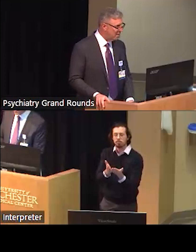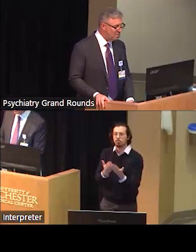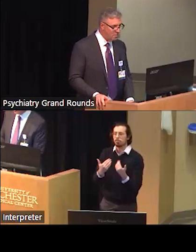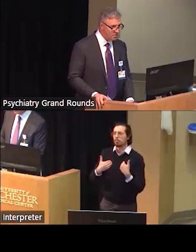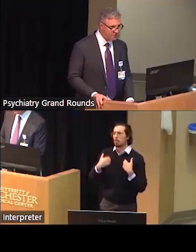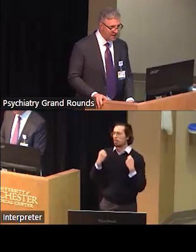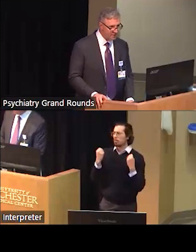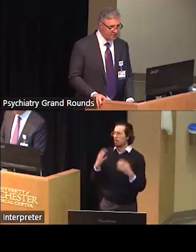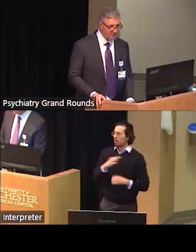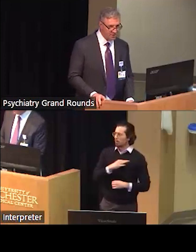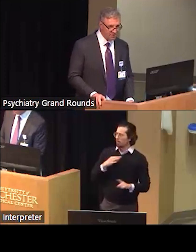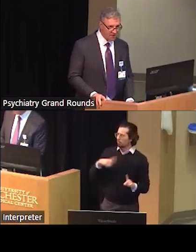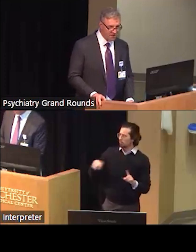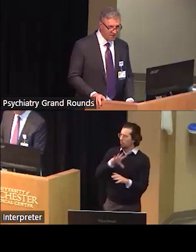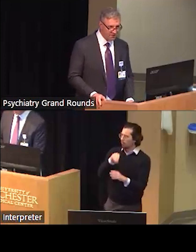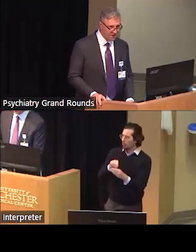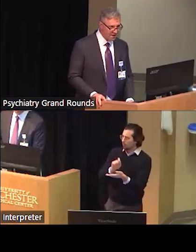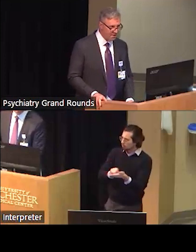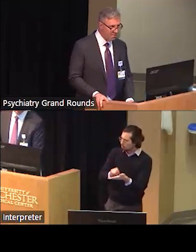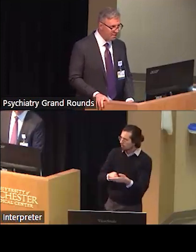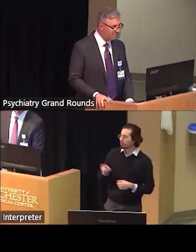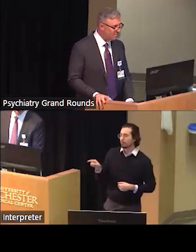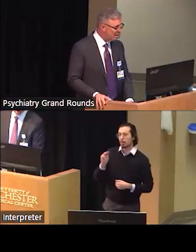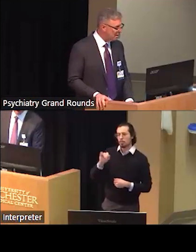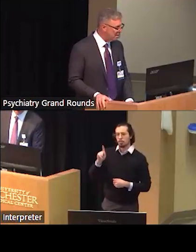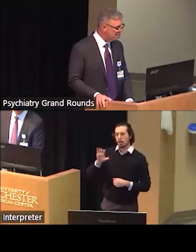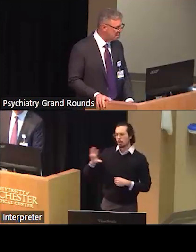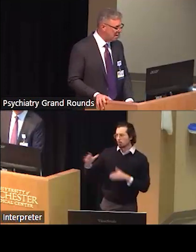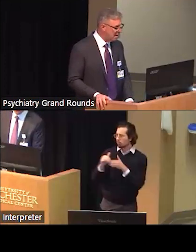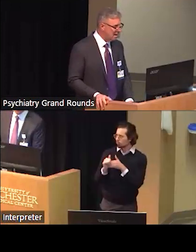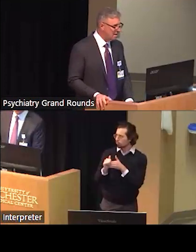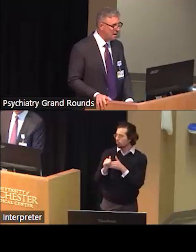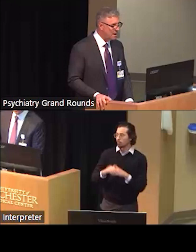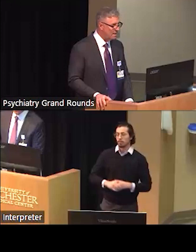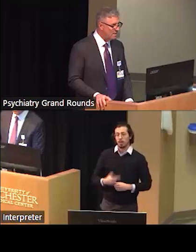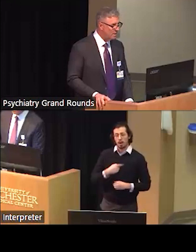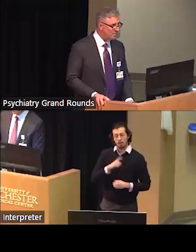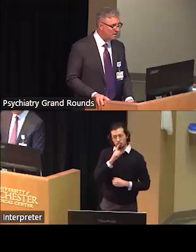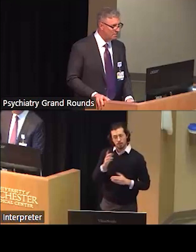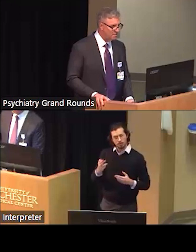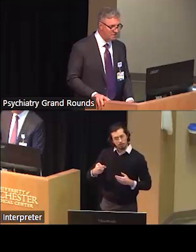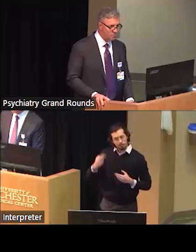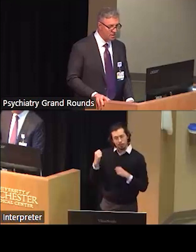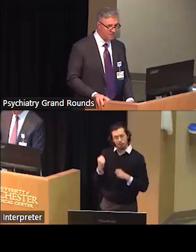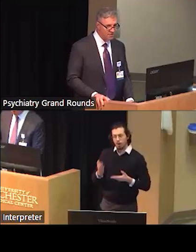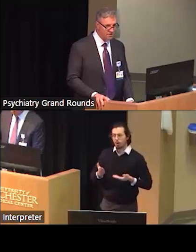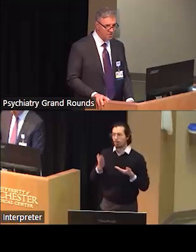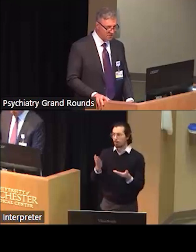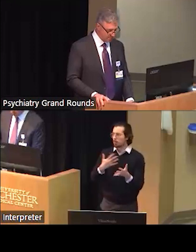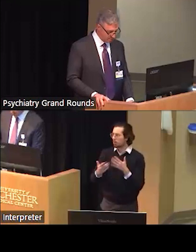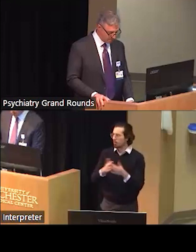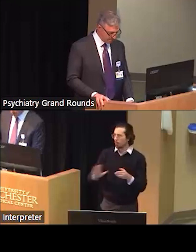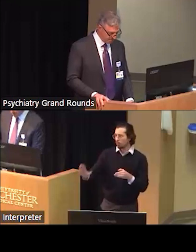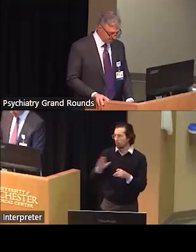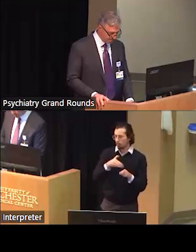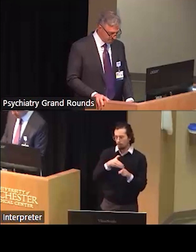we've had numerous faculty that were involved in this, and Mike spearheaded this, and I highly recommend it in whatever discipline